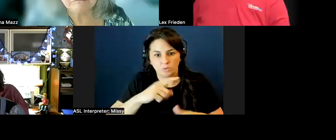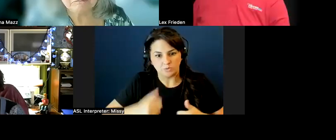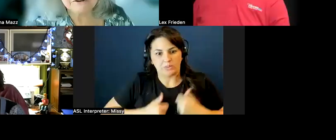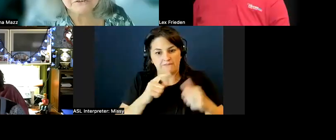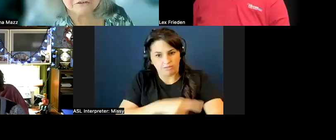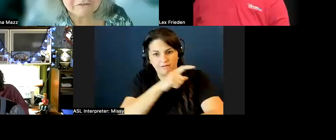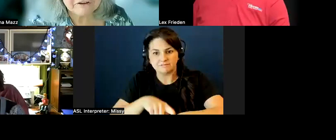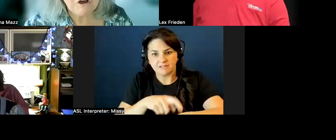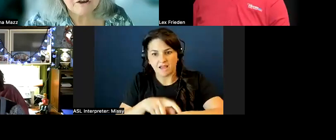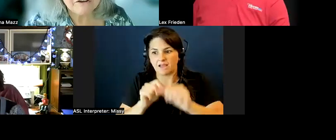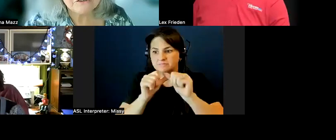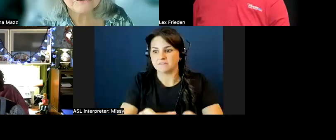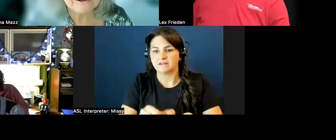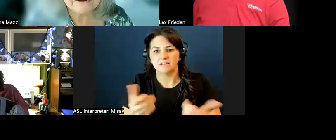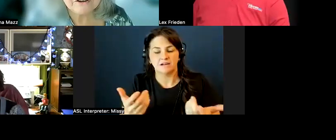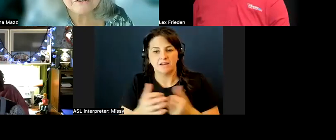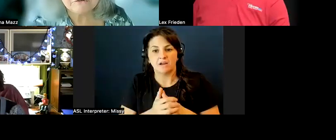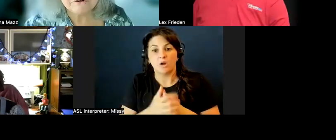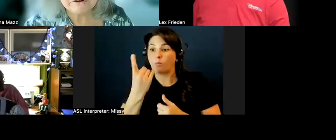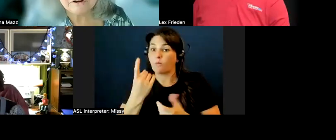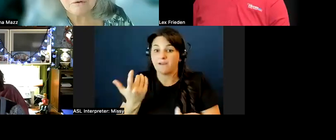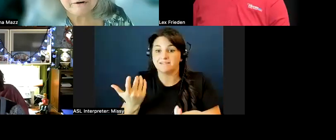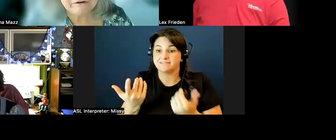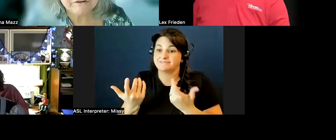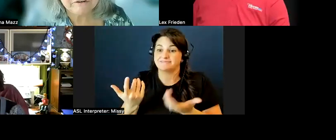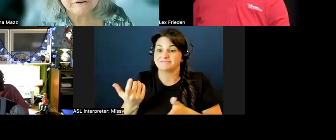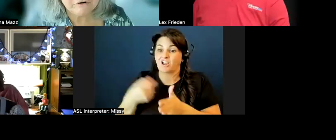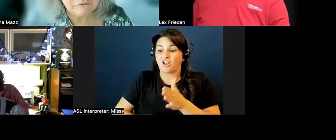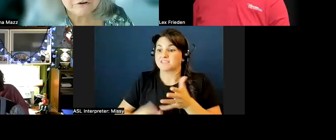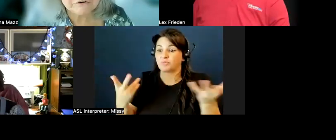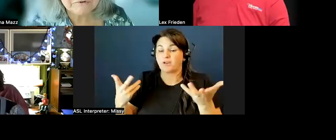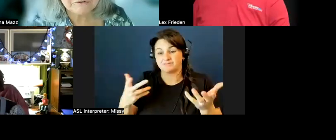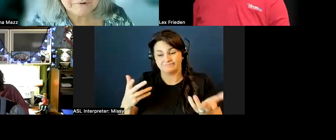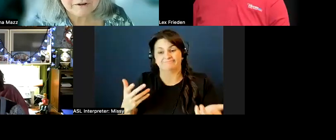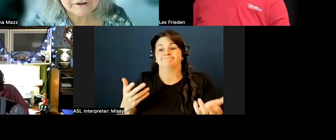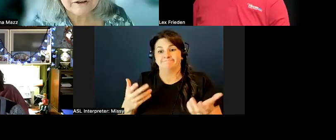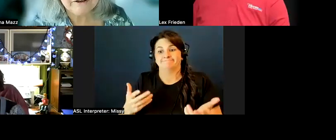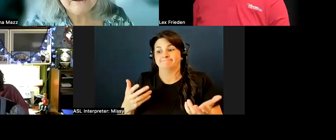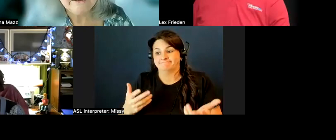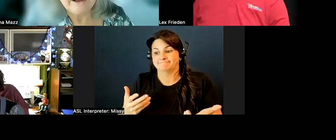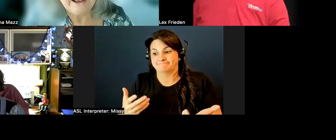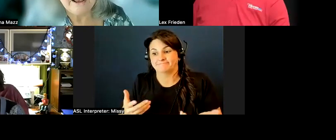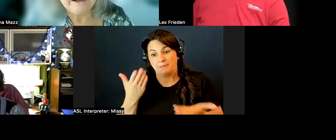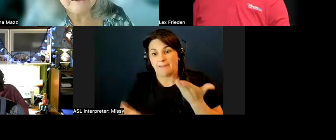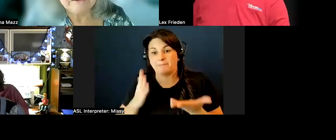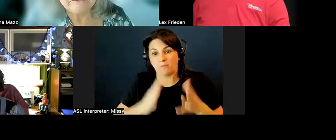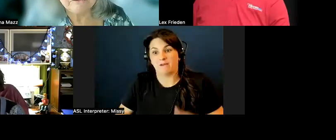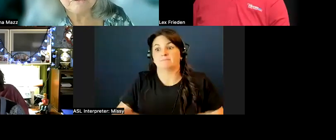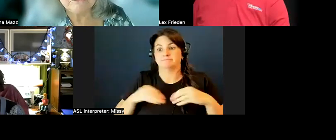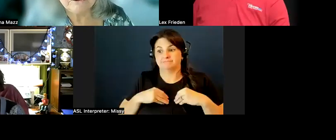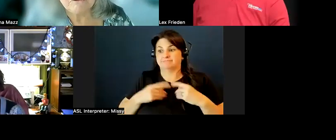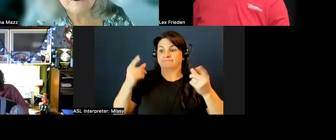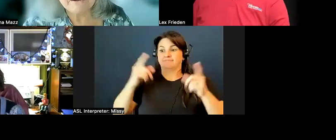the prices of living long is, as Lex said, you acquire some disability.